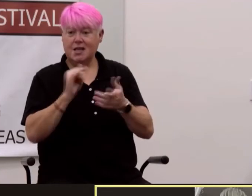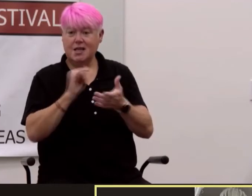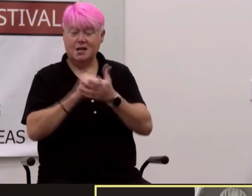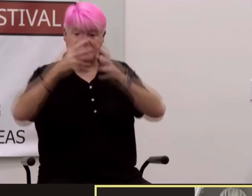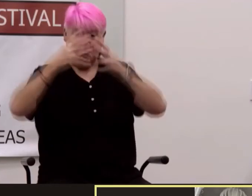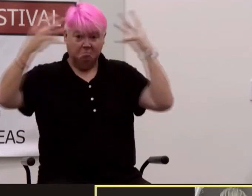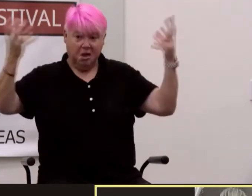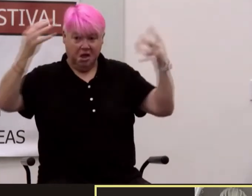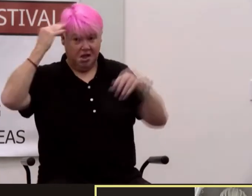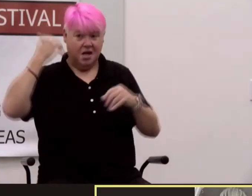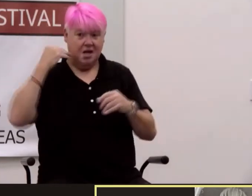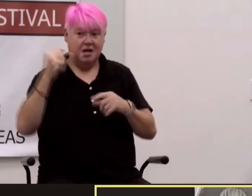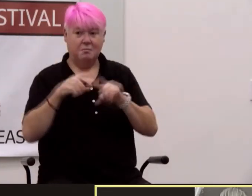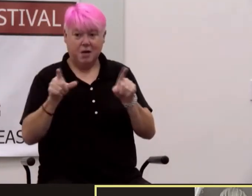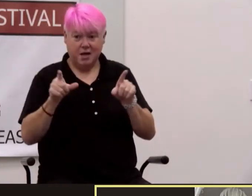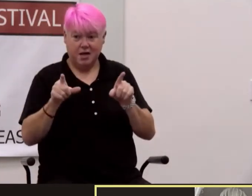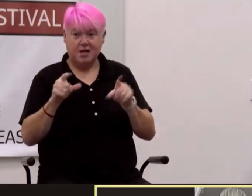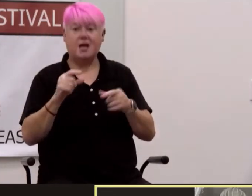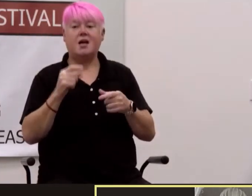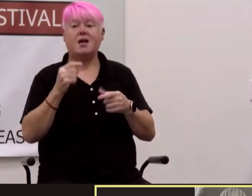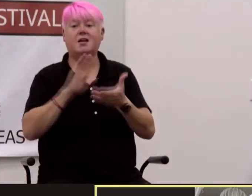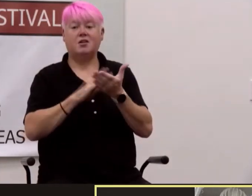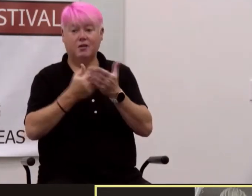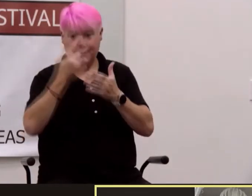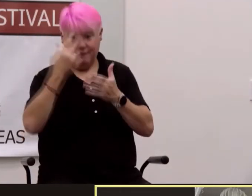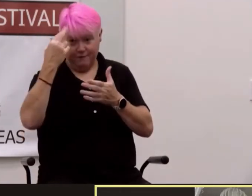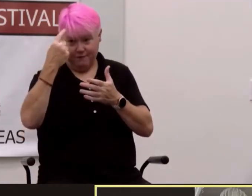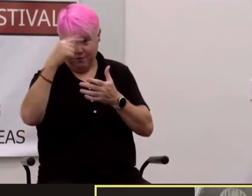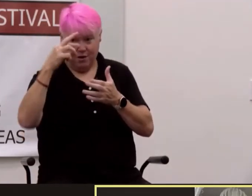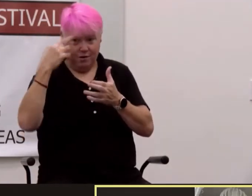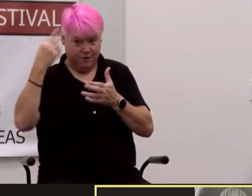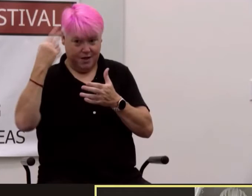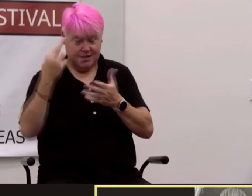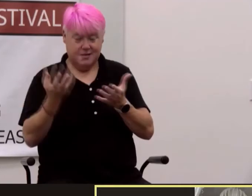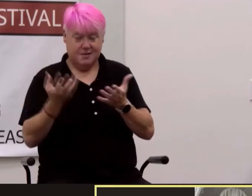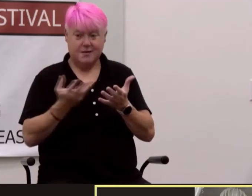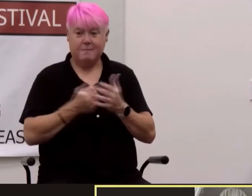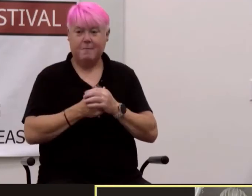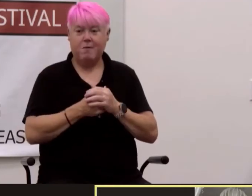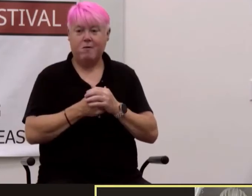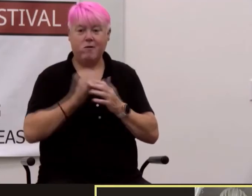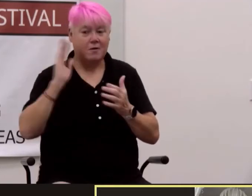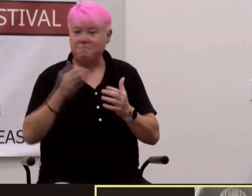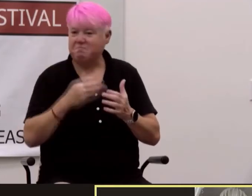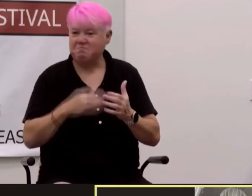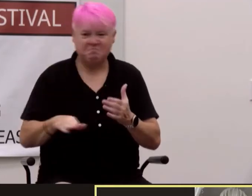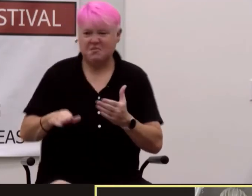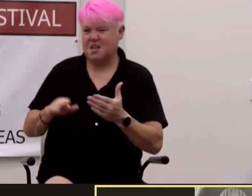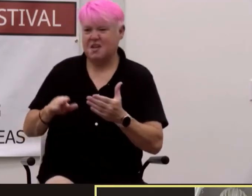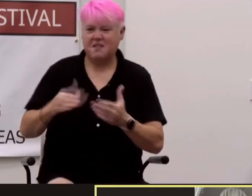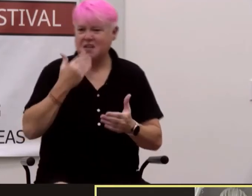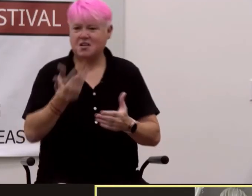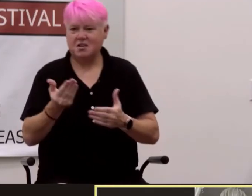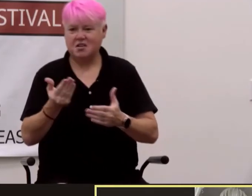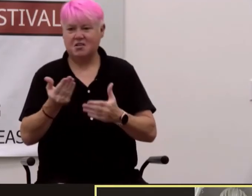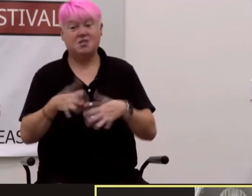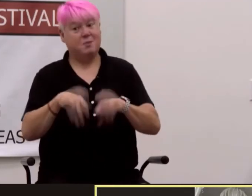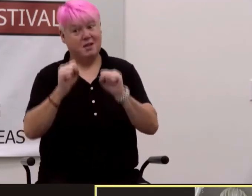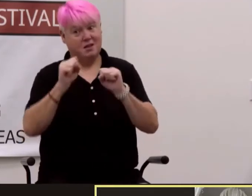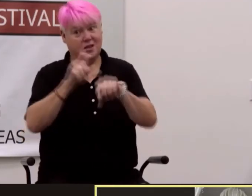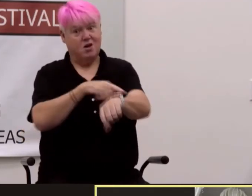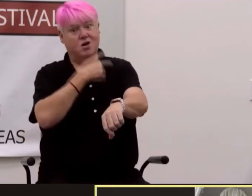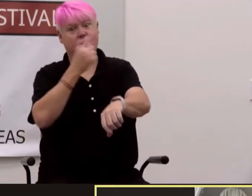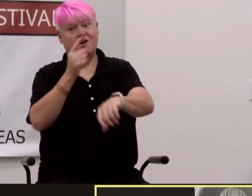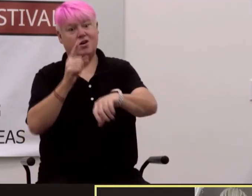this, but I cook for a reason, and I was never that good, to be fair. I was never that good. It took me a lot longer to become a good chef than it took a lot of